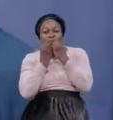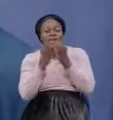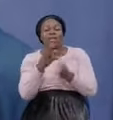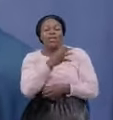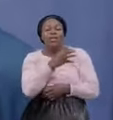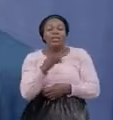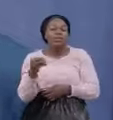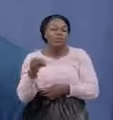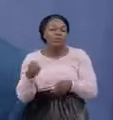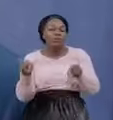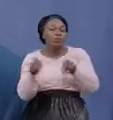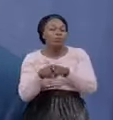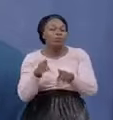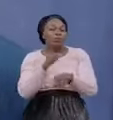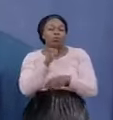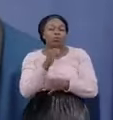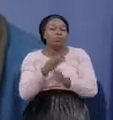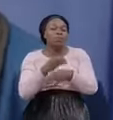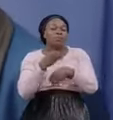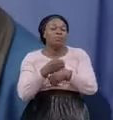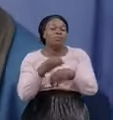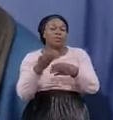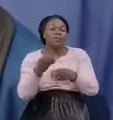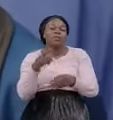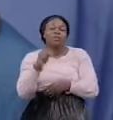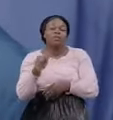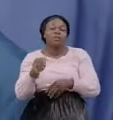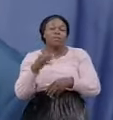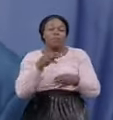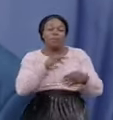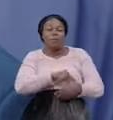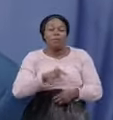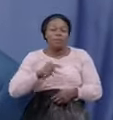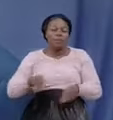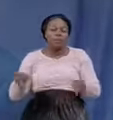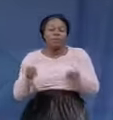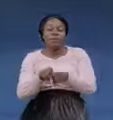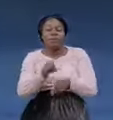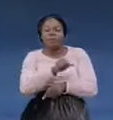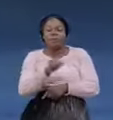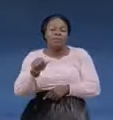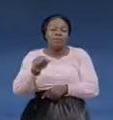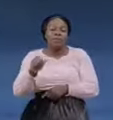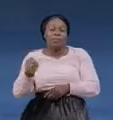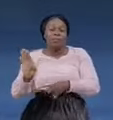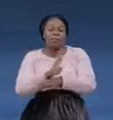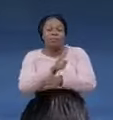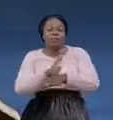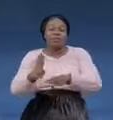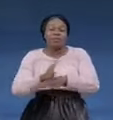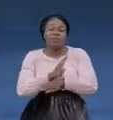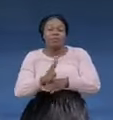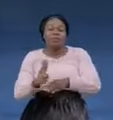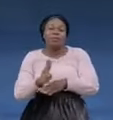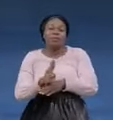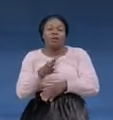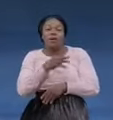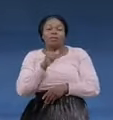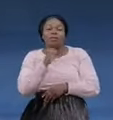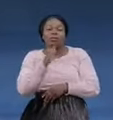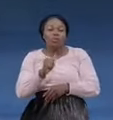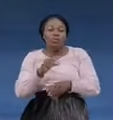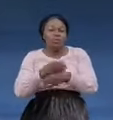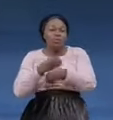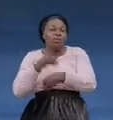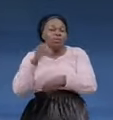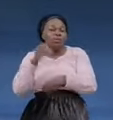do not make merchandise of my members, neither do I take advantage of them in any way. I do not say, thus says the Lord,